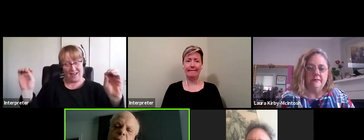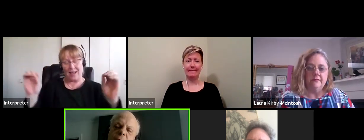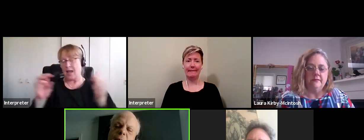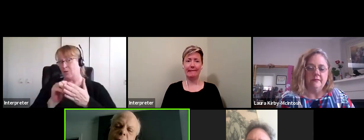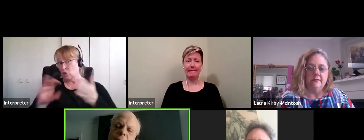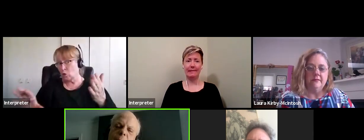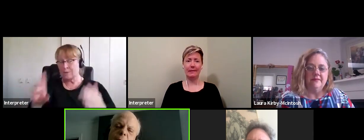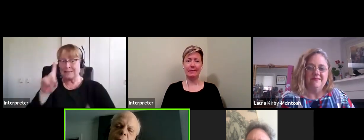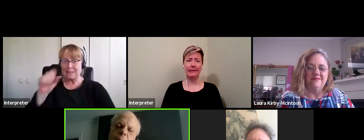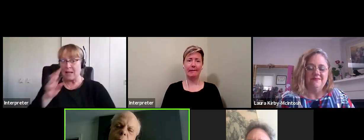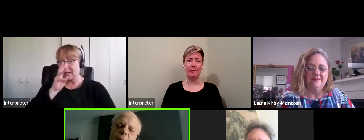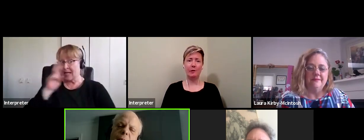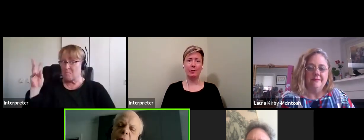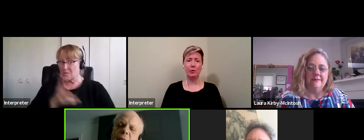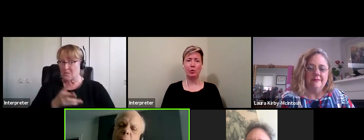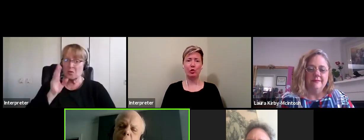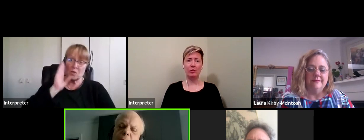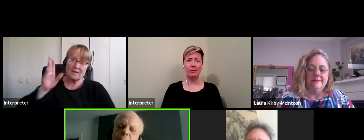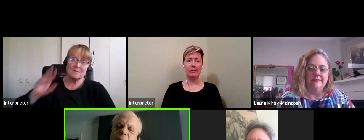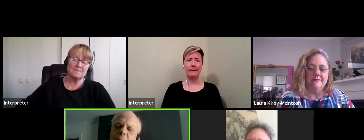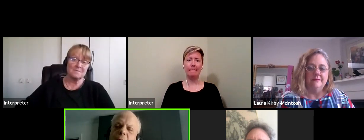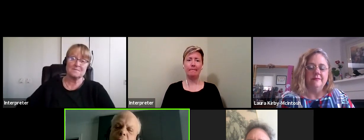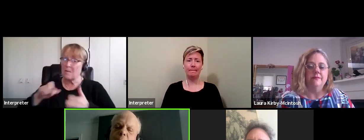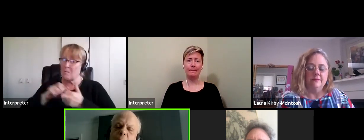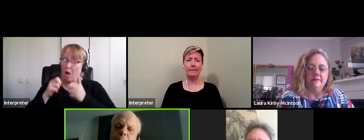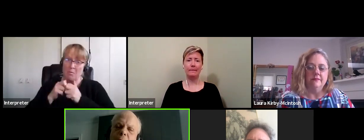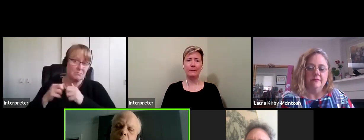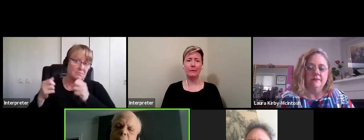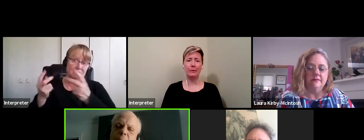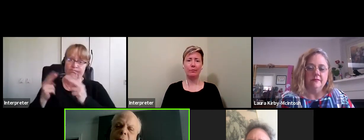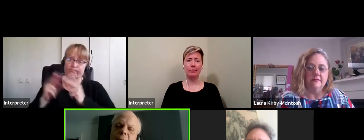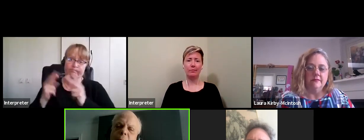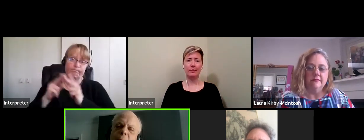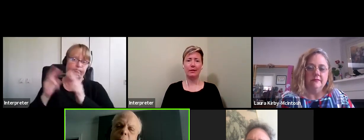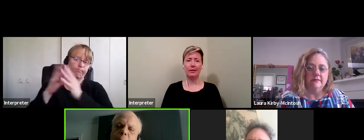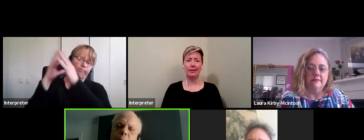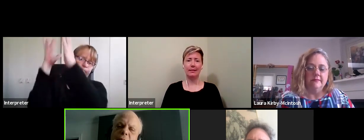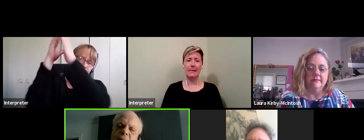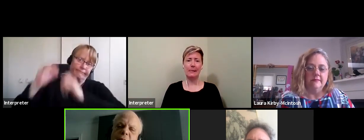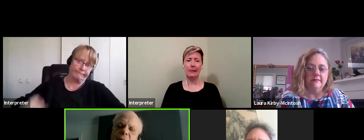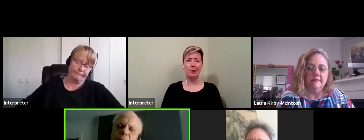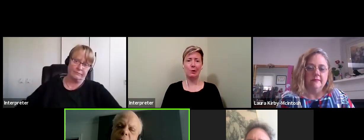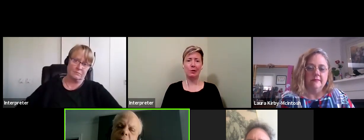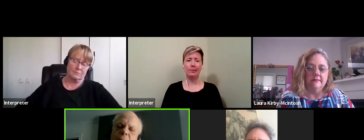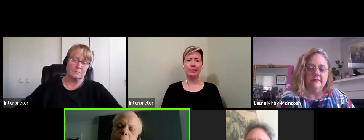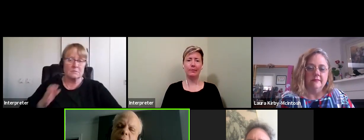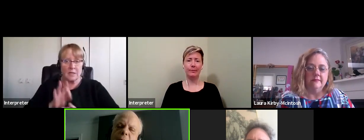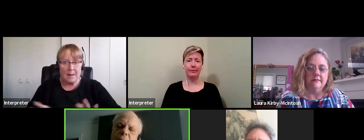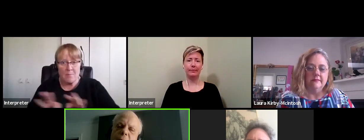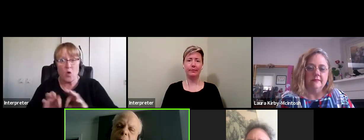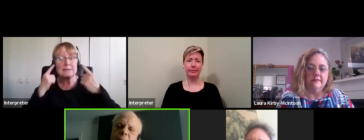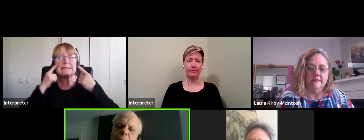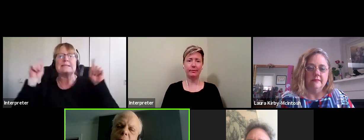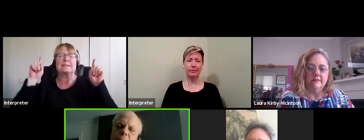disabilities, we're going to face more problems. And we want to make it more successful